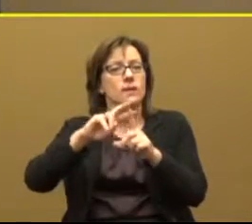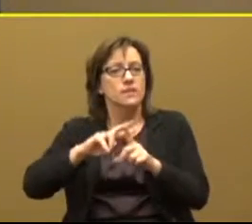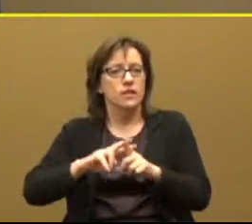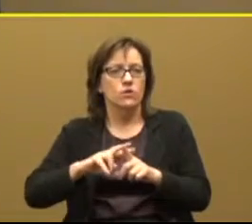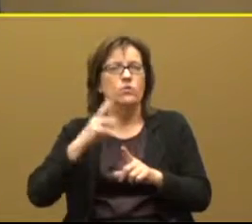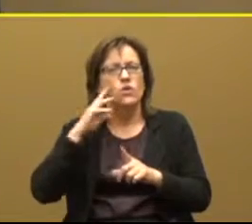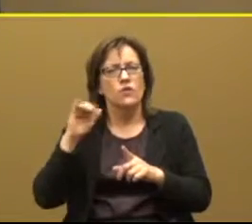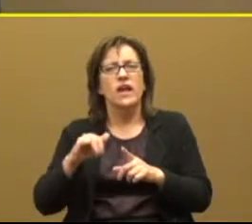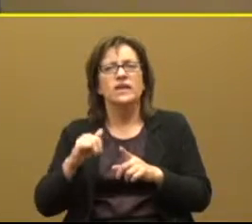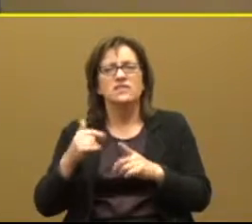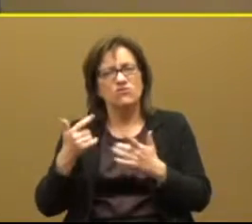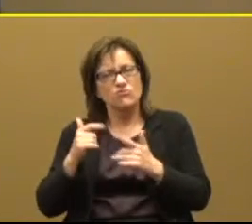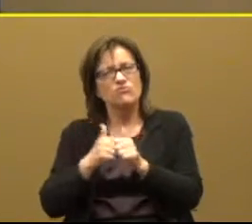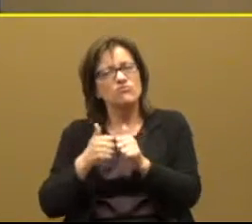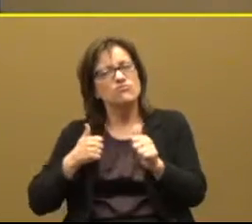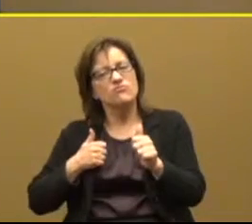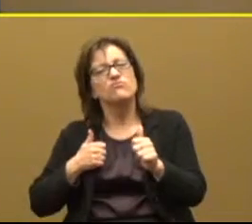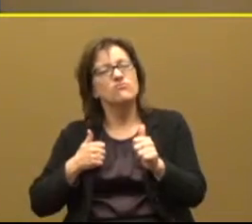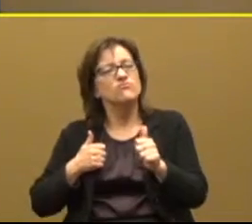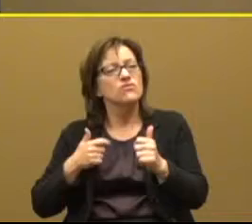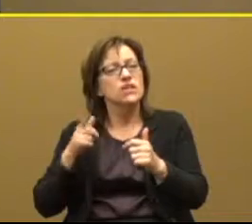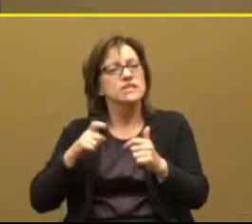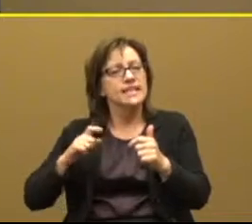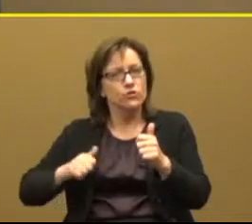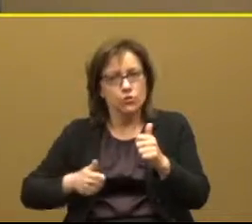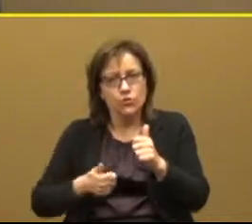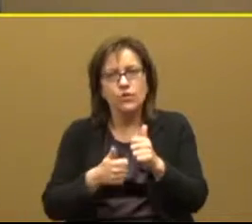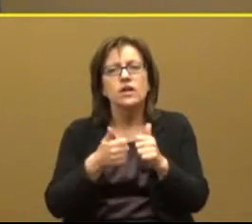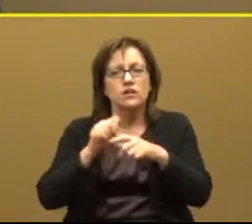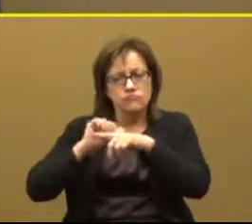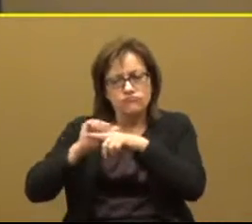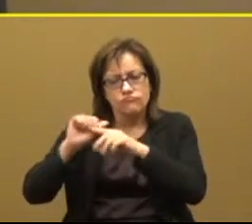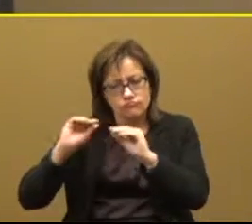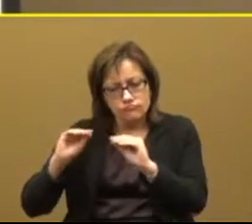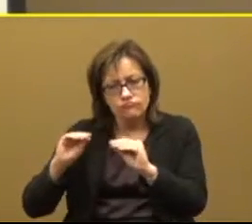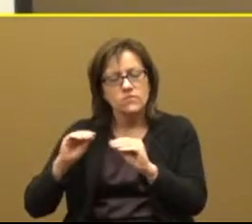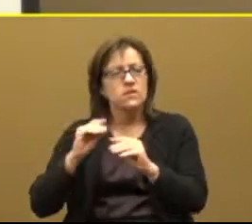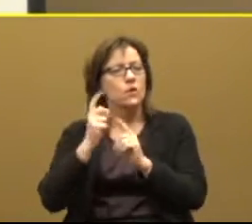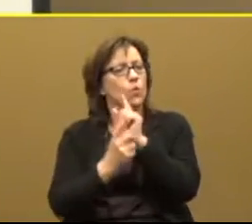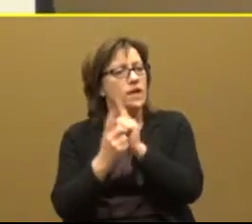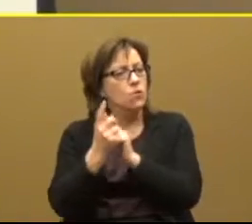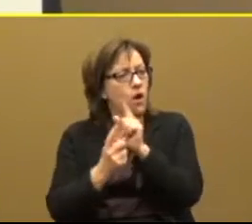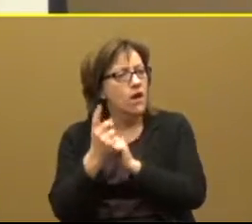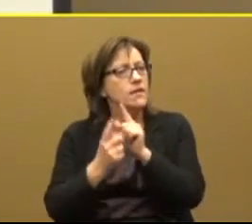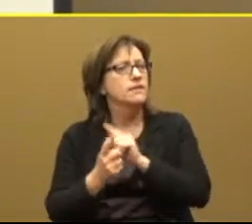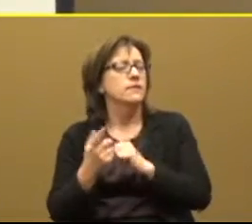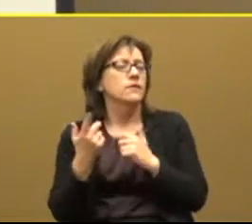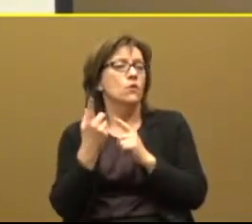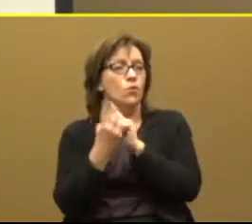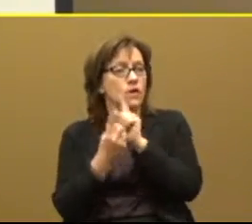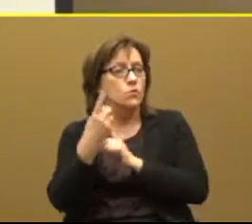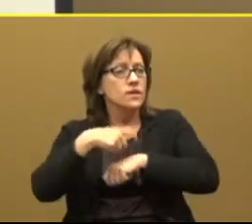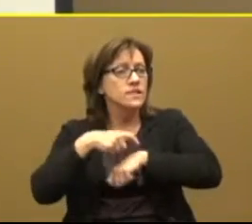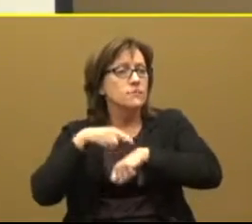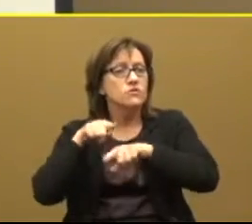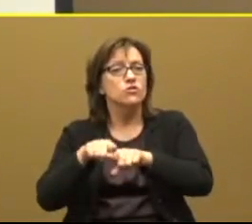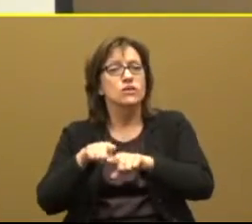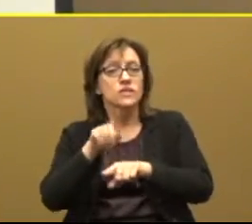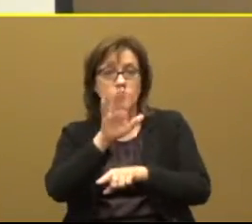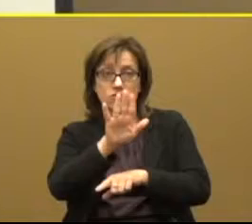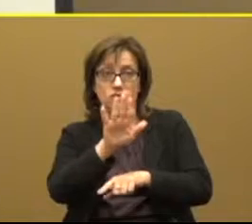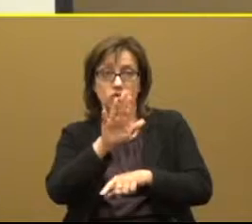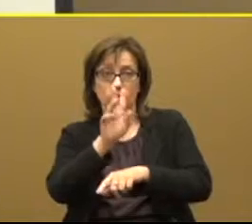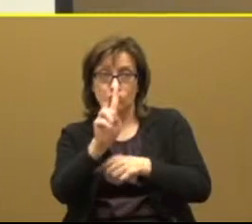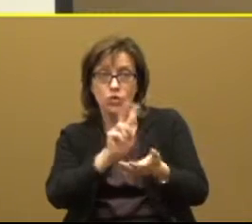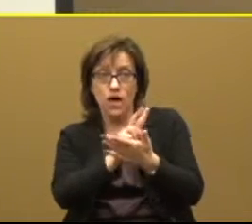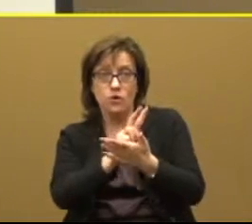a major deficit area. And then have them start to train that in one-on-one. One-on-one time during your 2 hours there